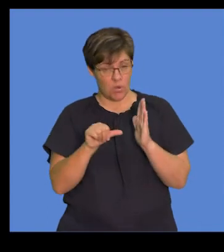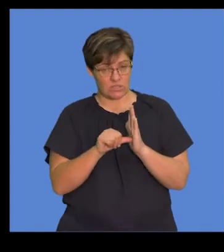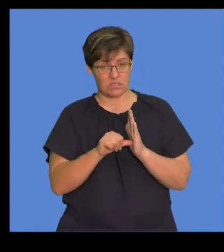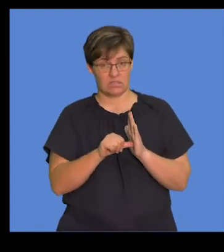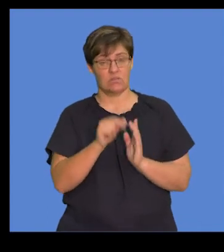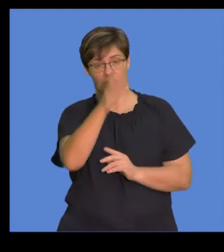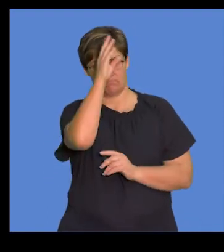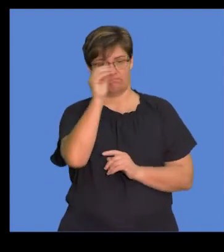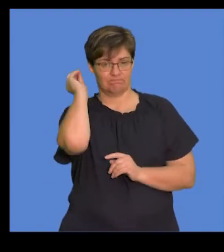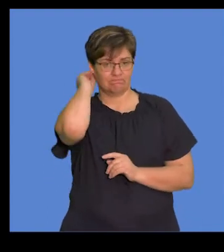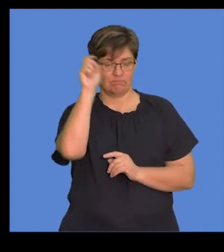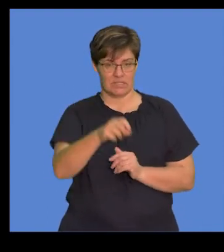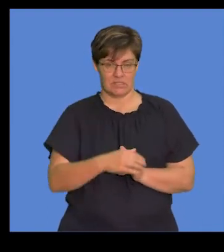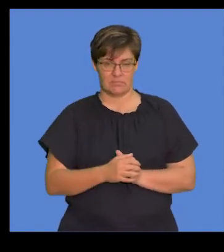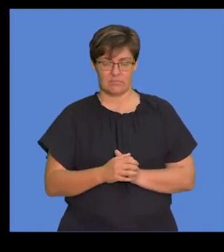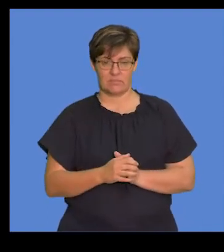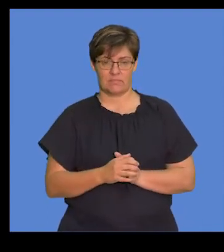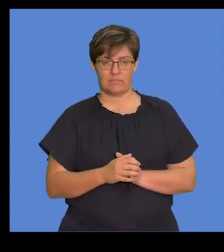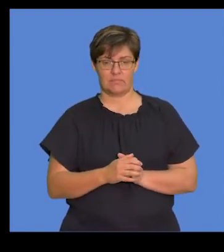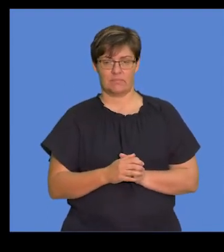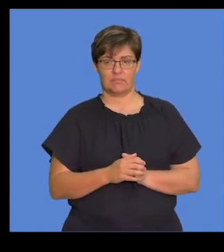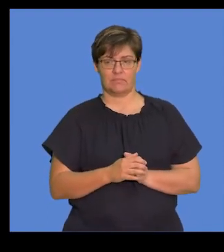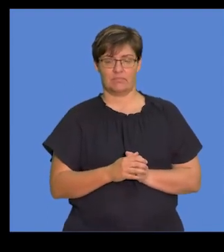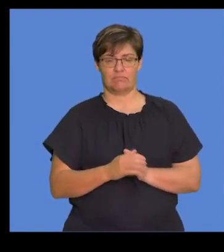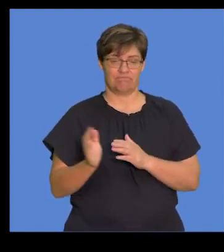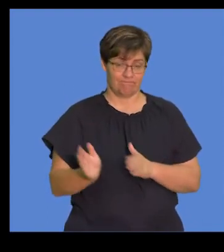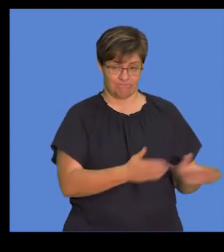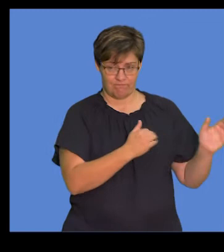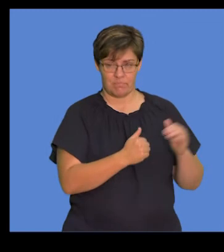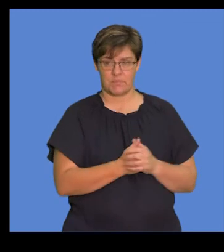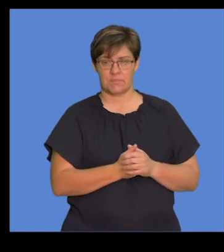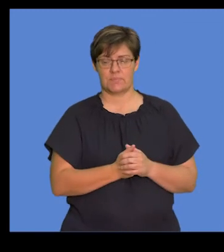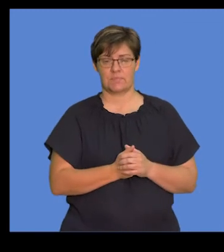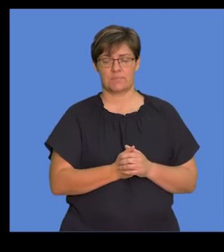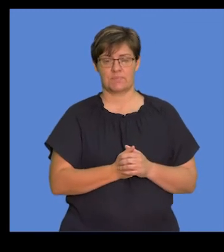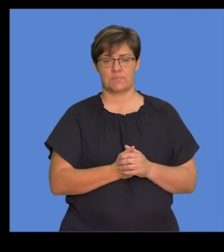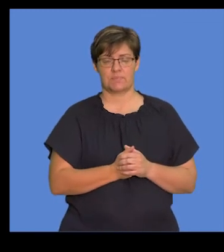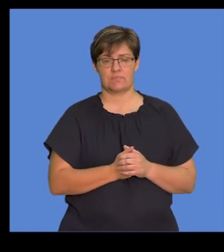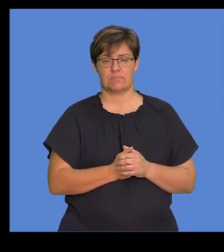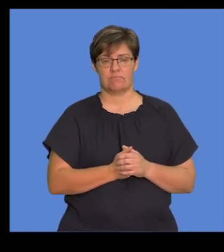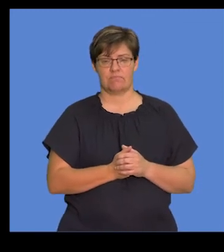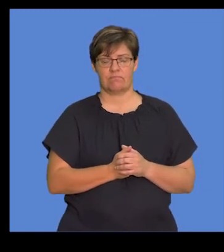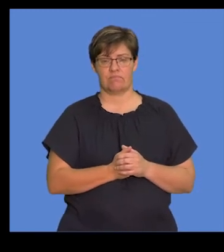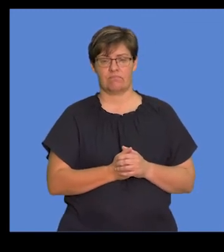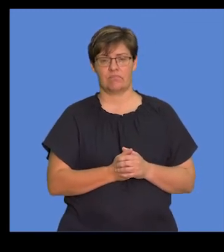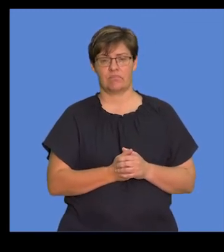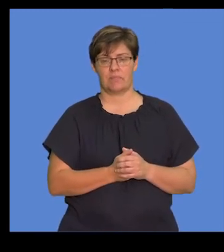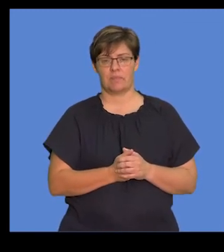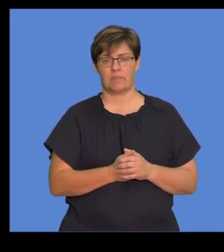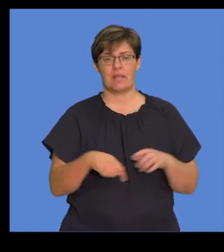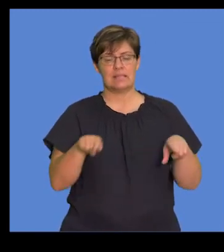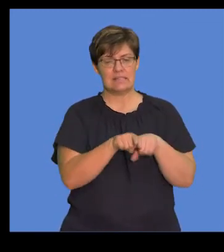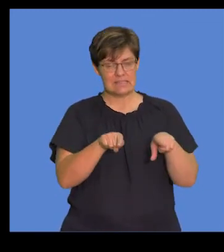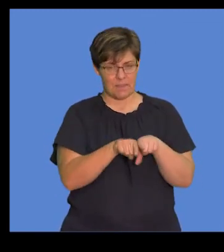very important for us to take note of that. Right. Okay. Moving along. Now,